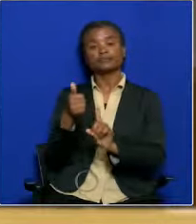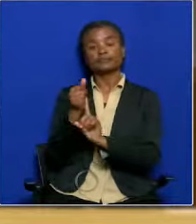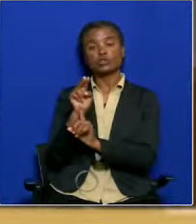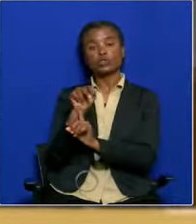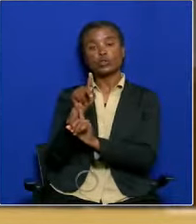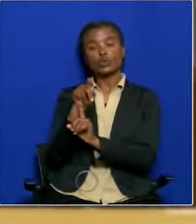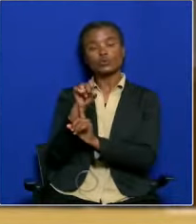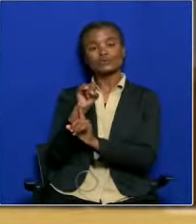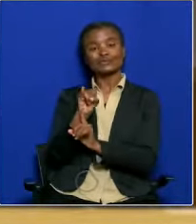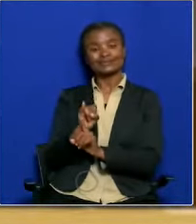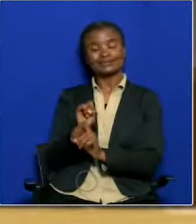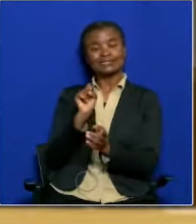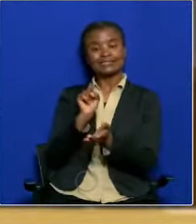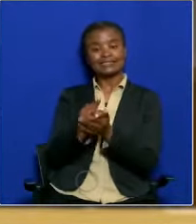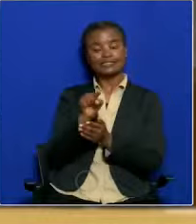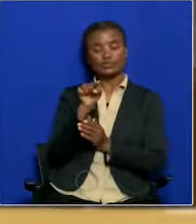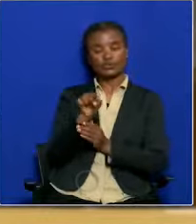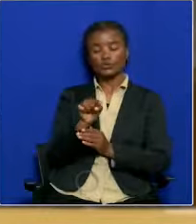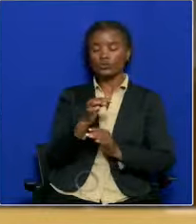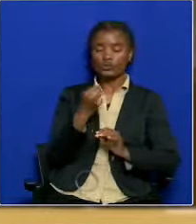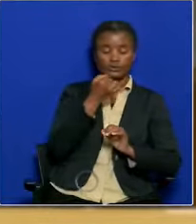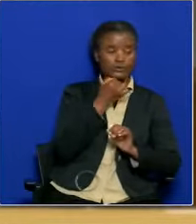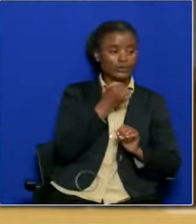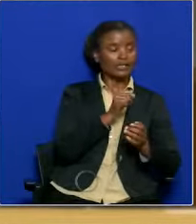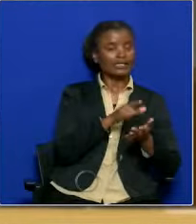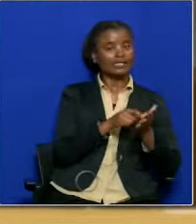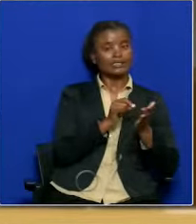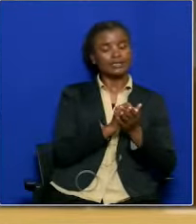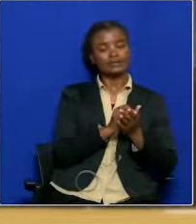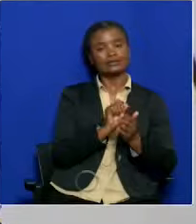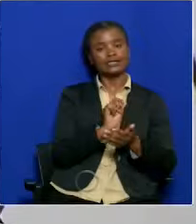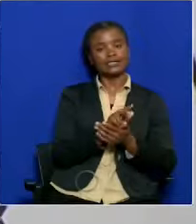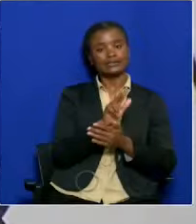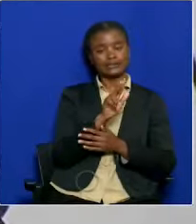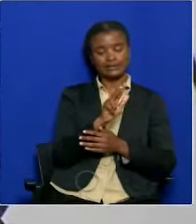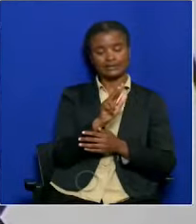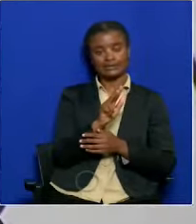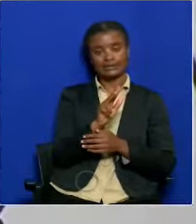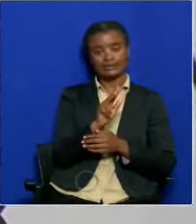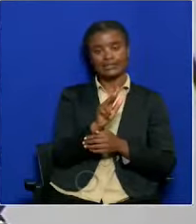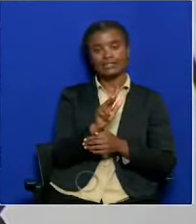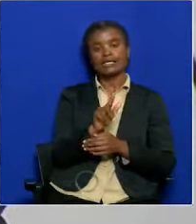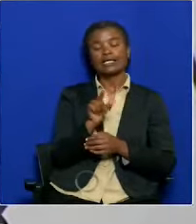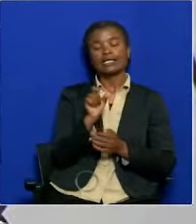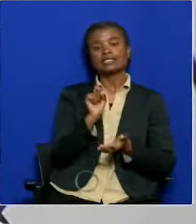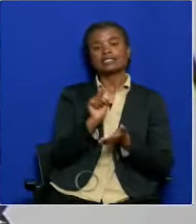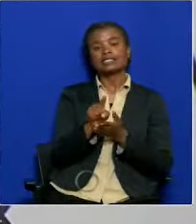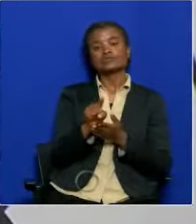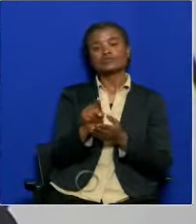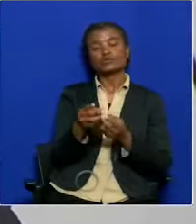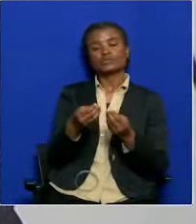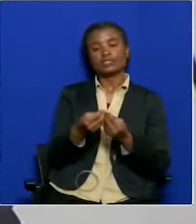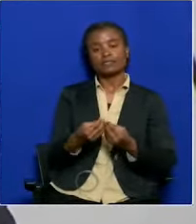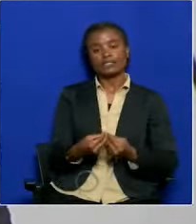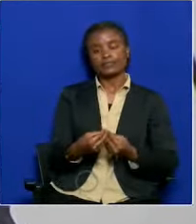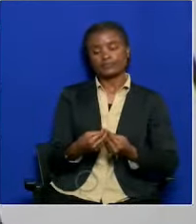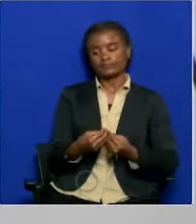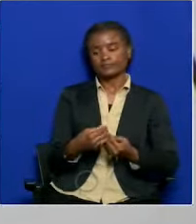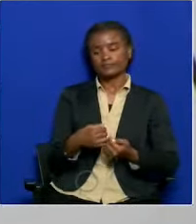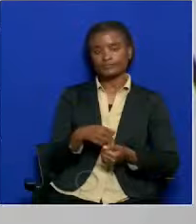The 18th. On the 18th, rather, I beg your pardon. He sends you some. Sorry, Miss Bowe.